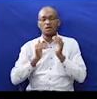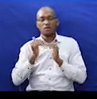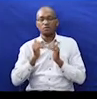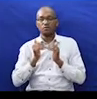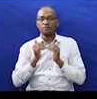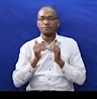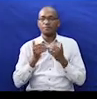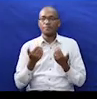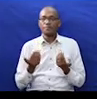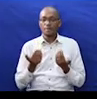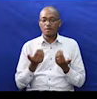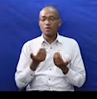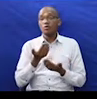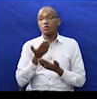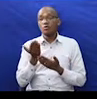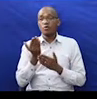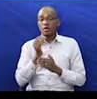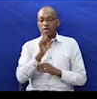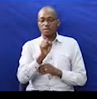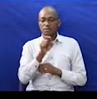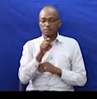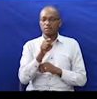where S is a